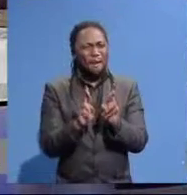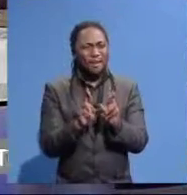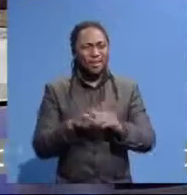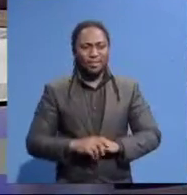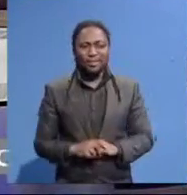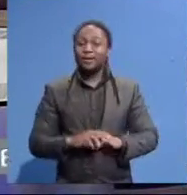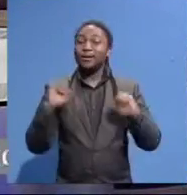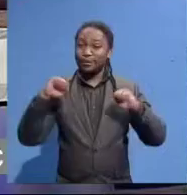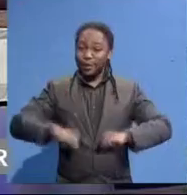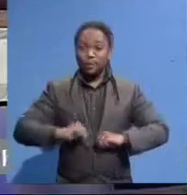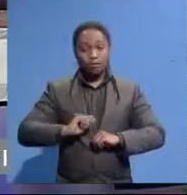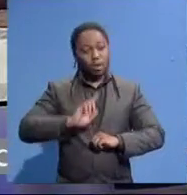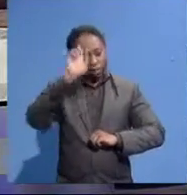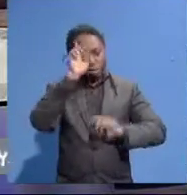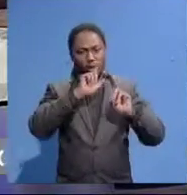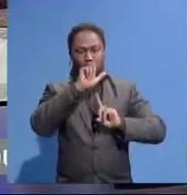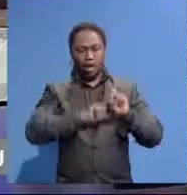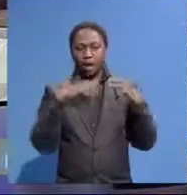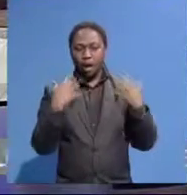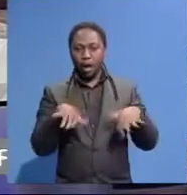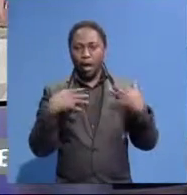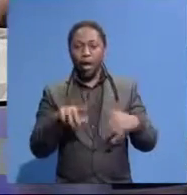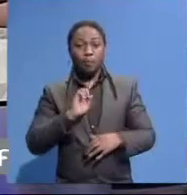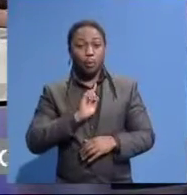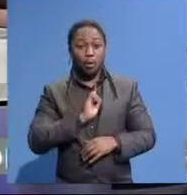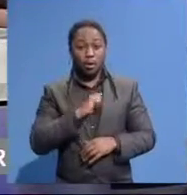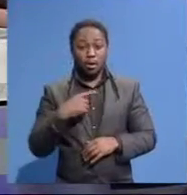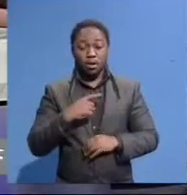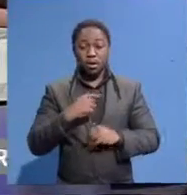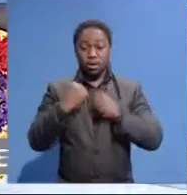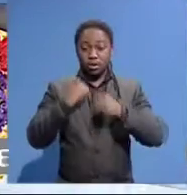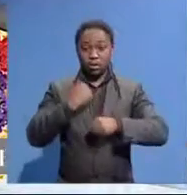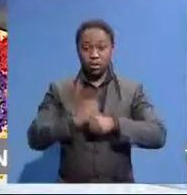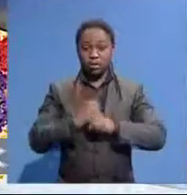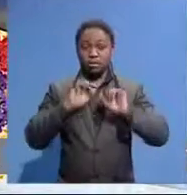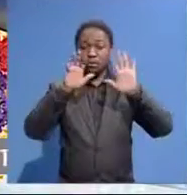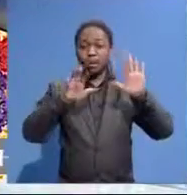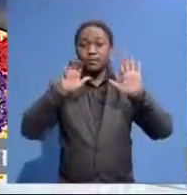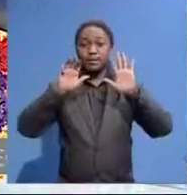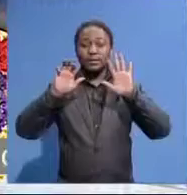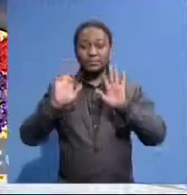admire Madiba for what he did. Two things. In 1910, there was a treaty